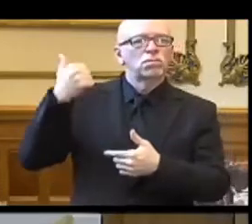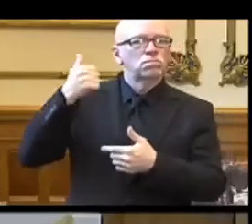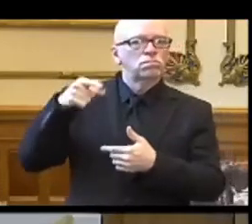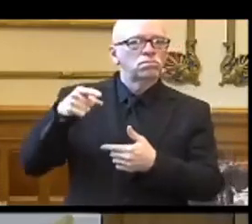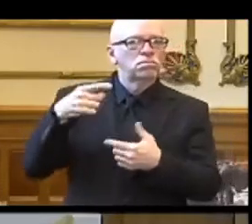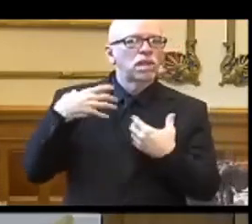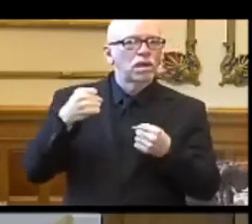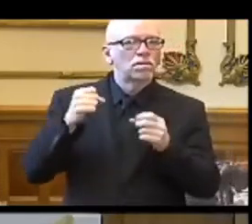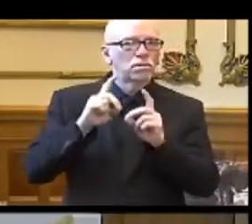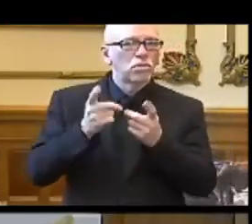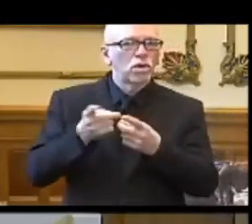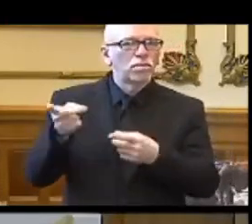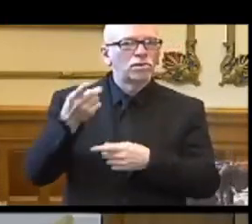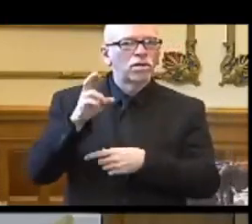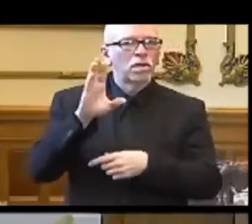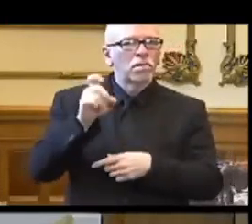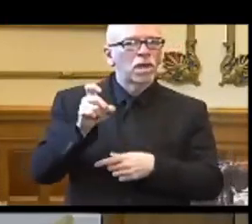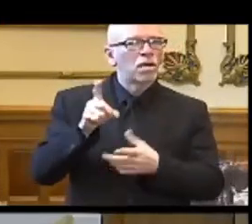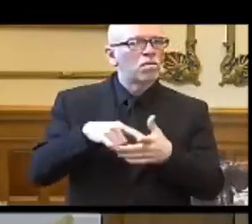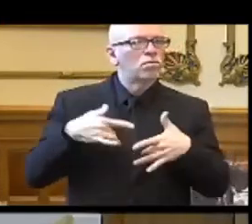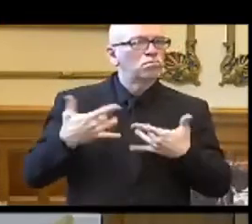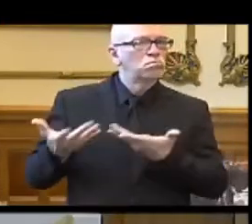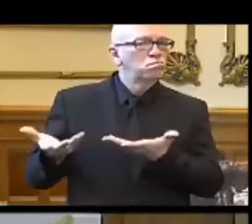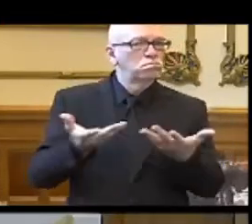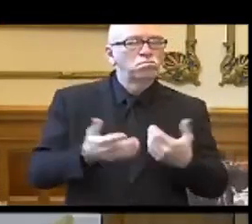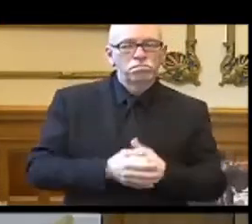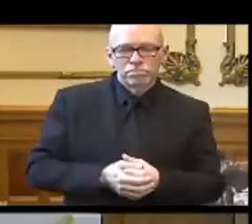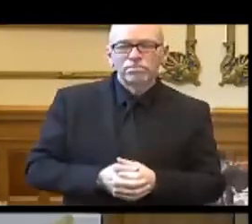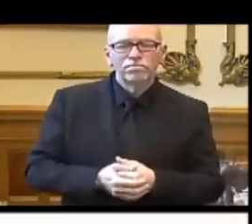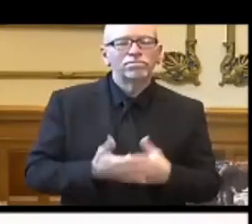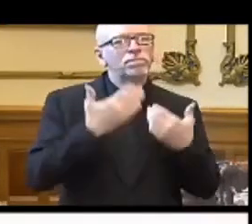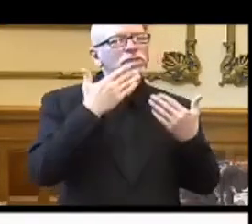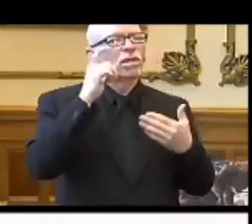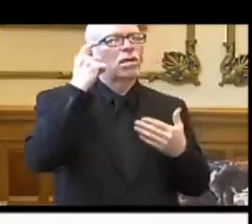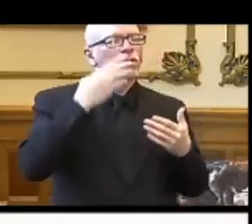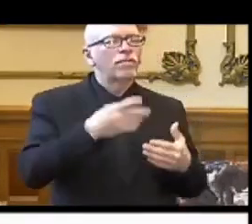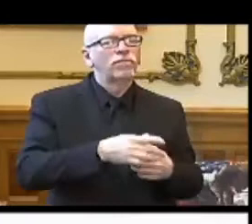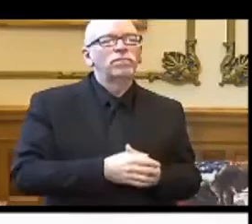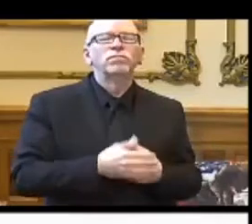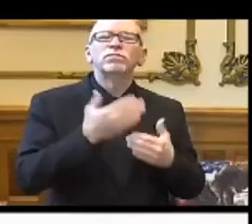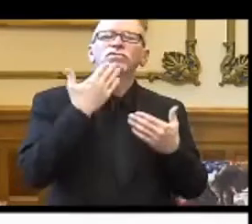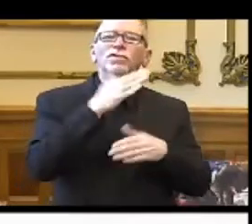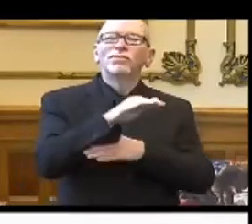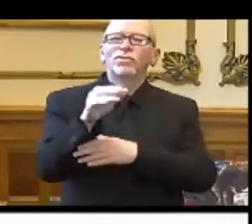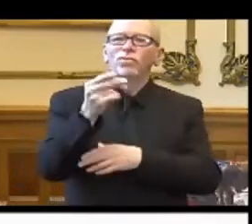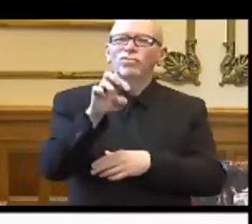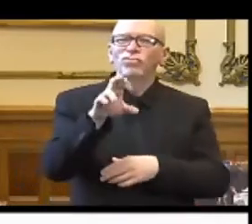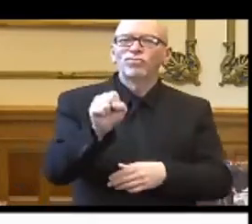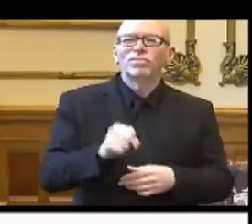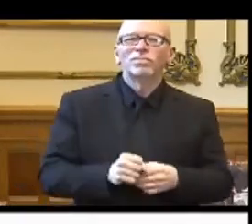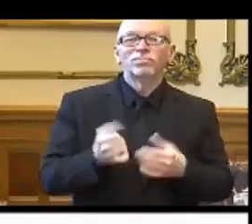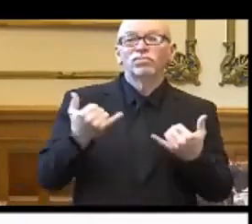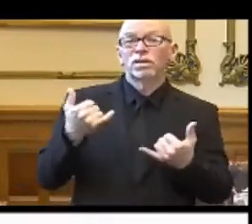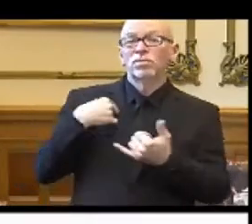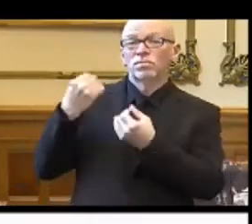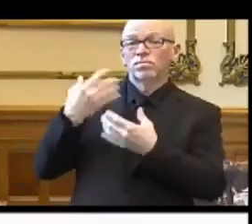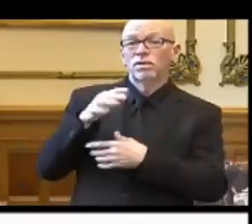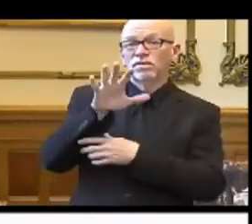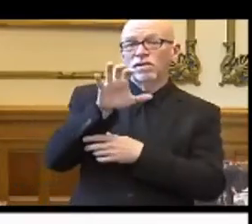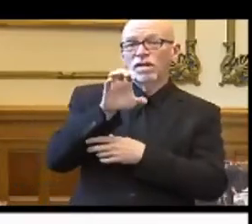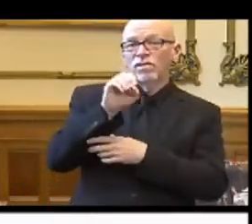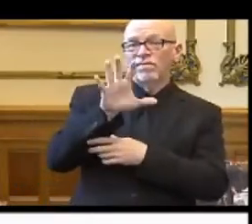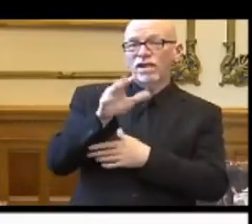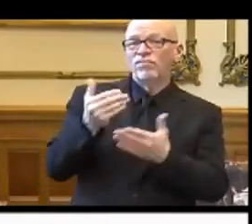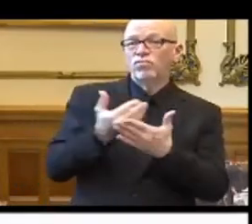latest on the land. Thank you, Governor. Thank you so much. Good afternoon, Hoosiers. Today we reported 505